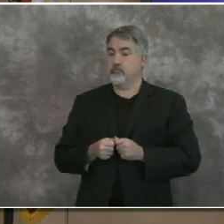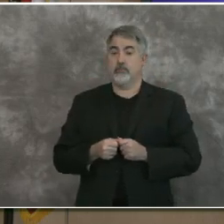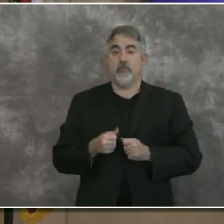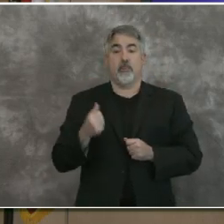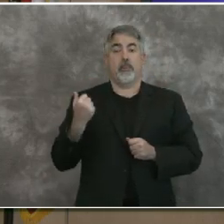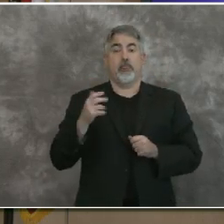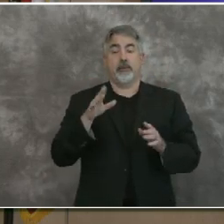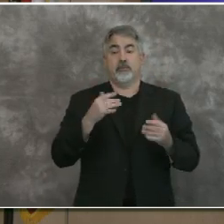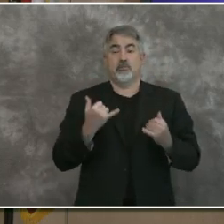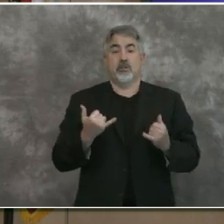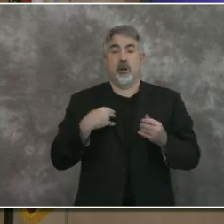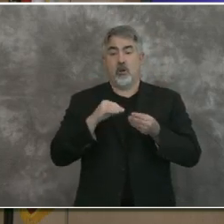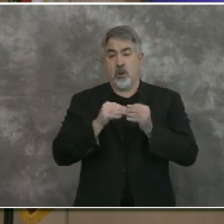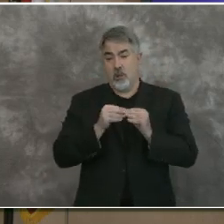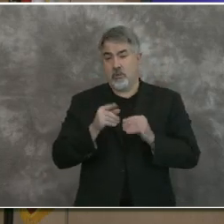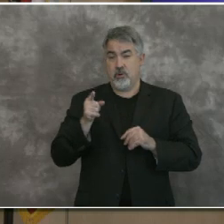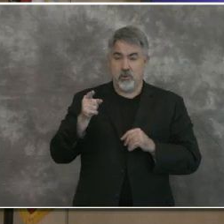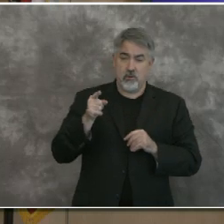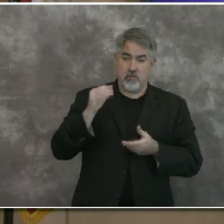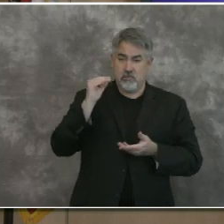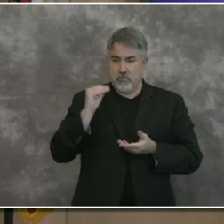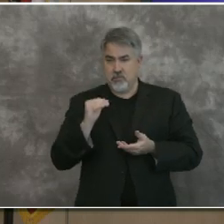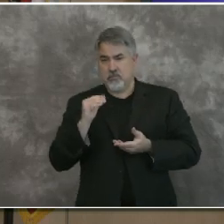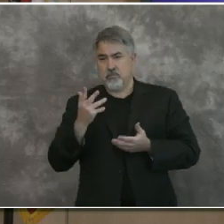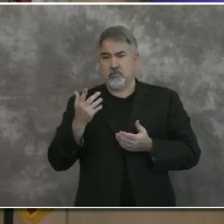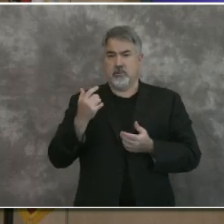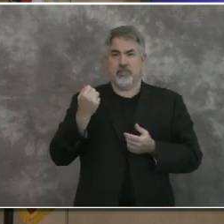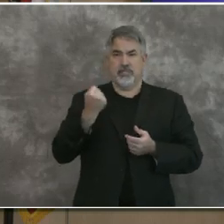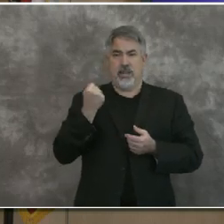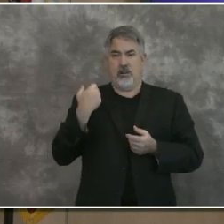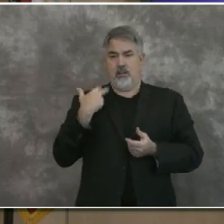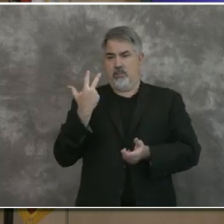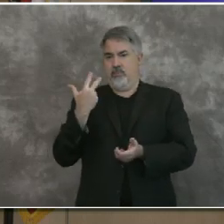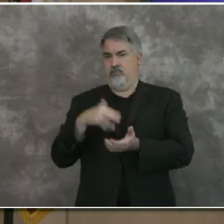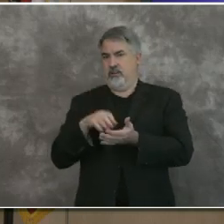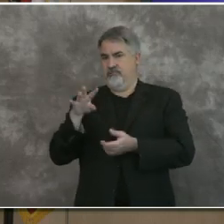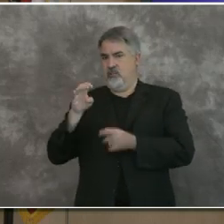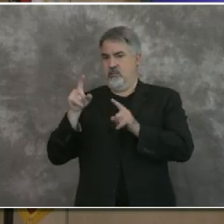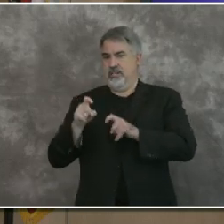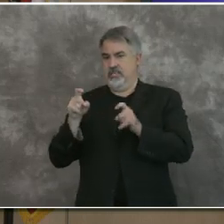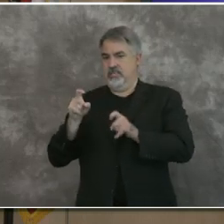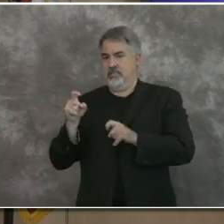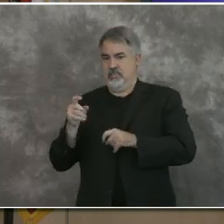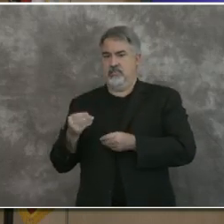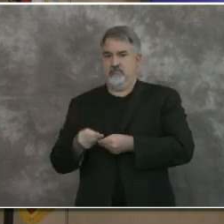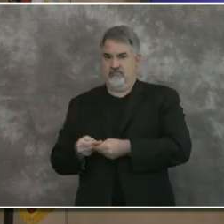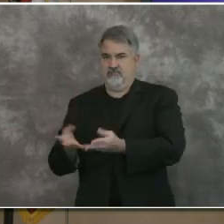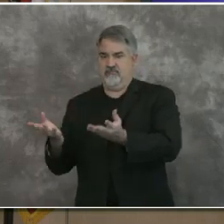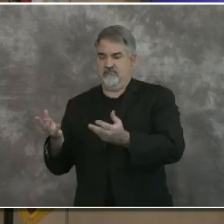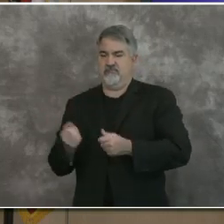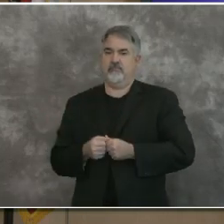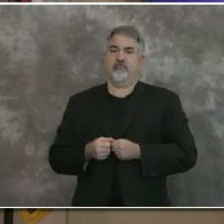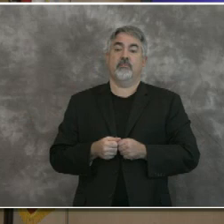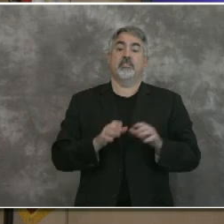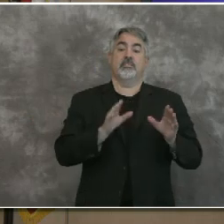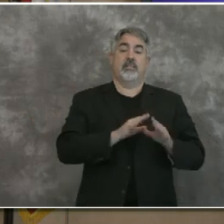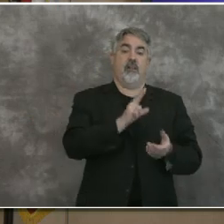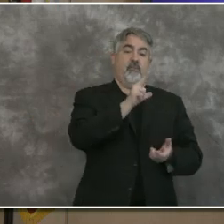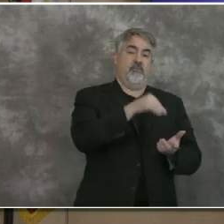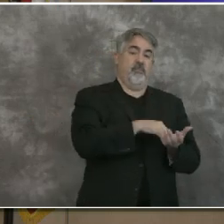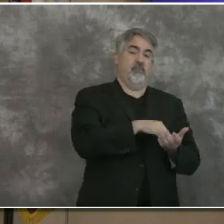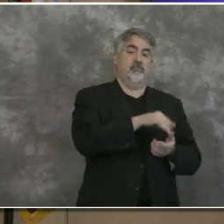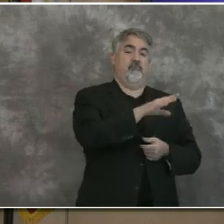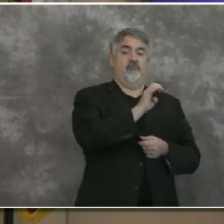bit. On Saturday, we reported 3,401 tests conducted. Sunday, we reported 3,443